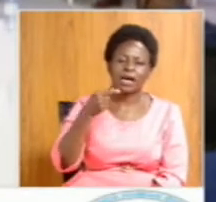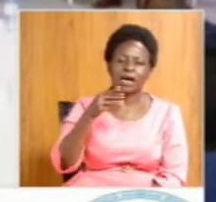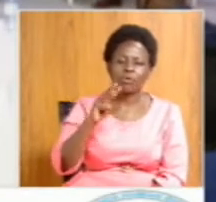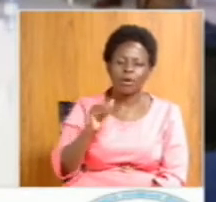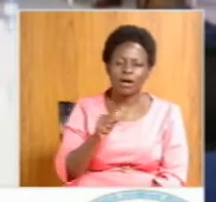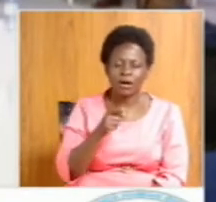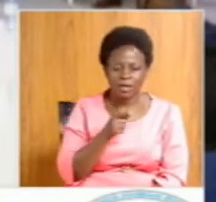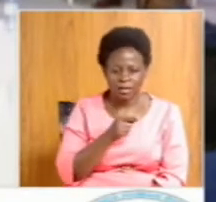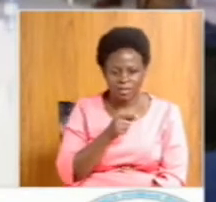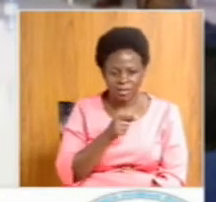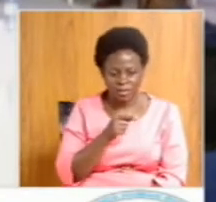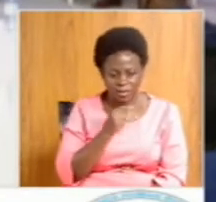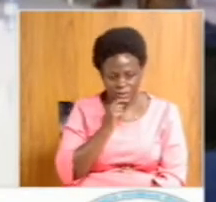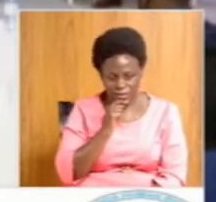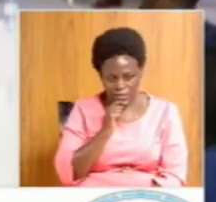oh sorry